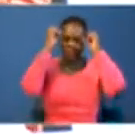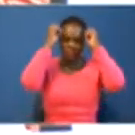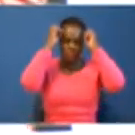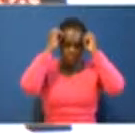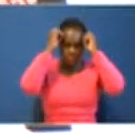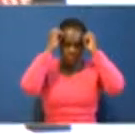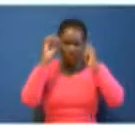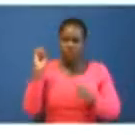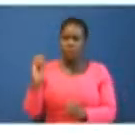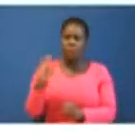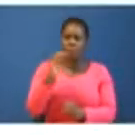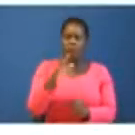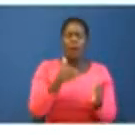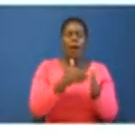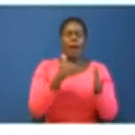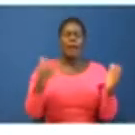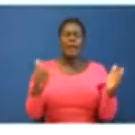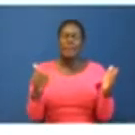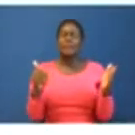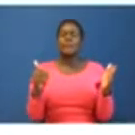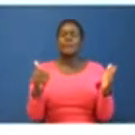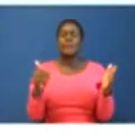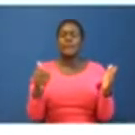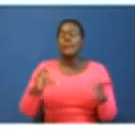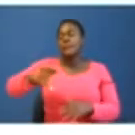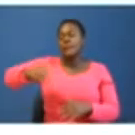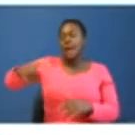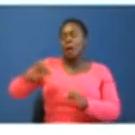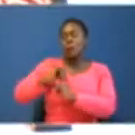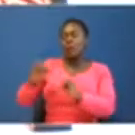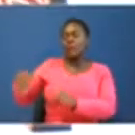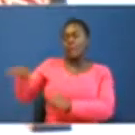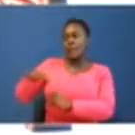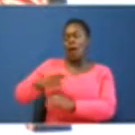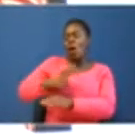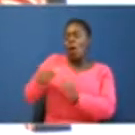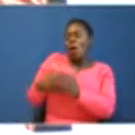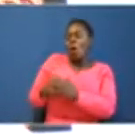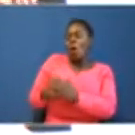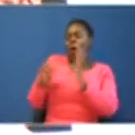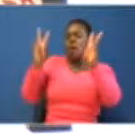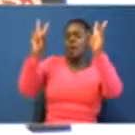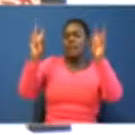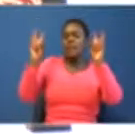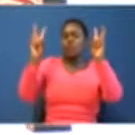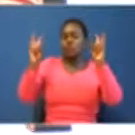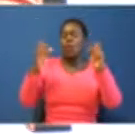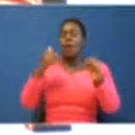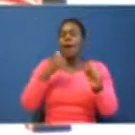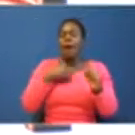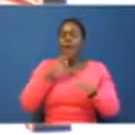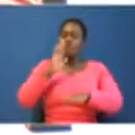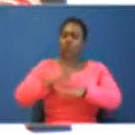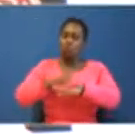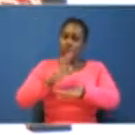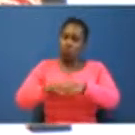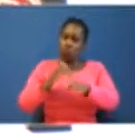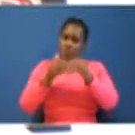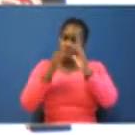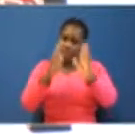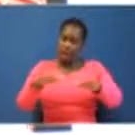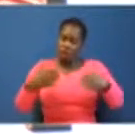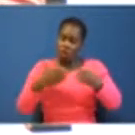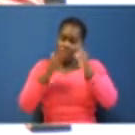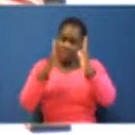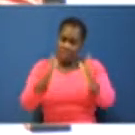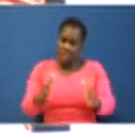the informal settlements versus in the up markets all these questions if you have a good leader or you have good